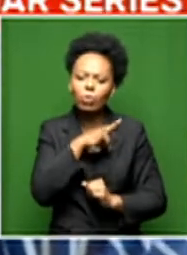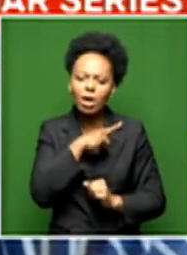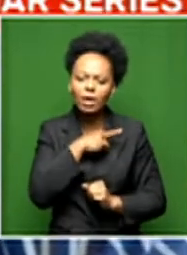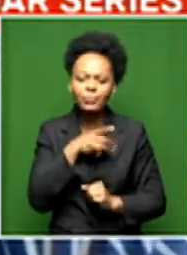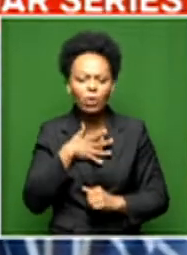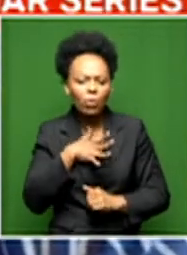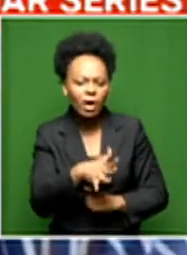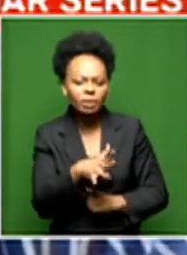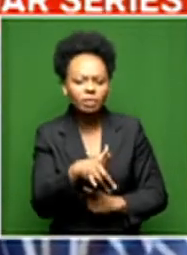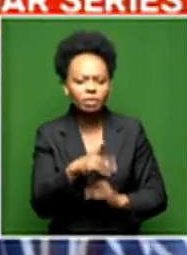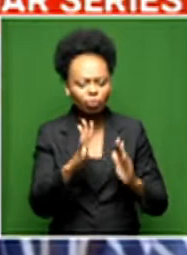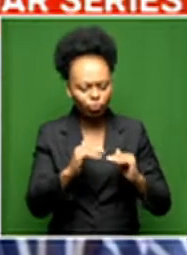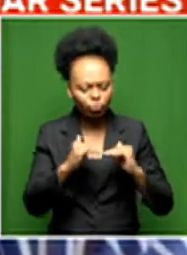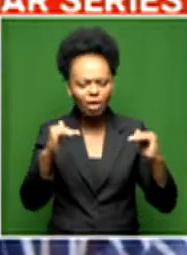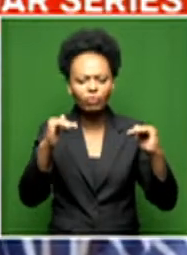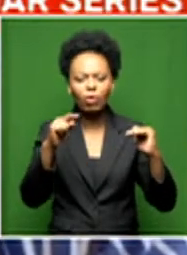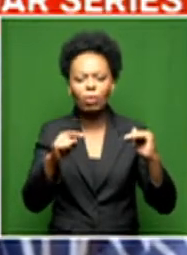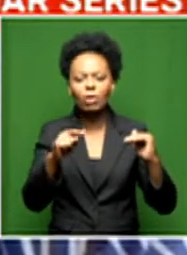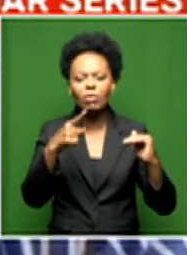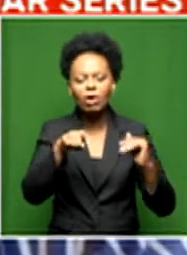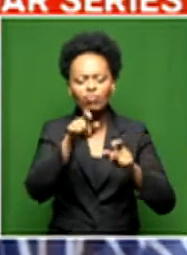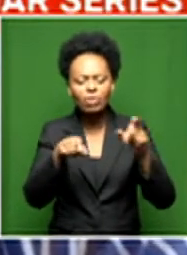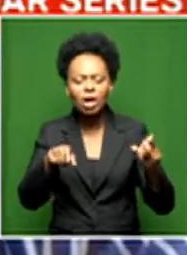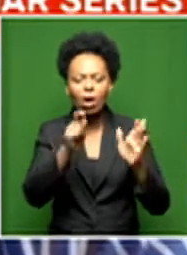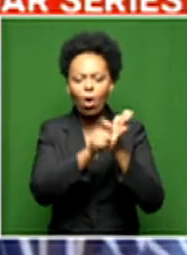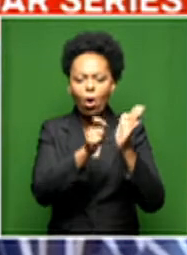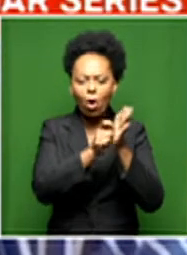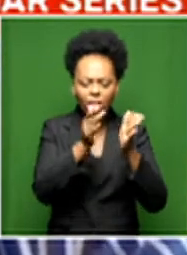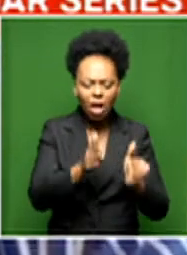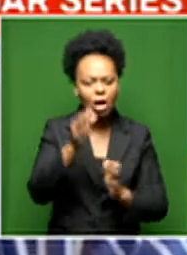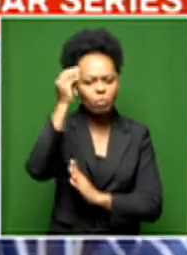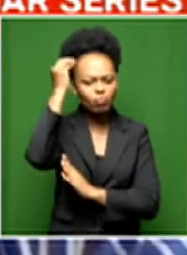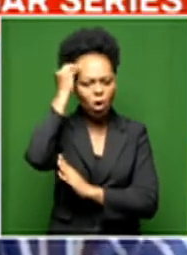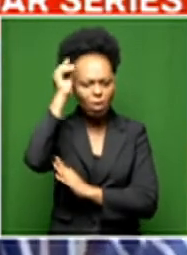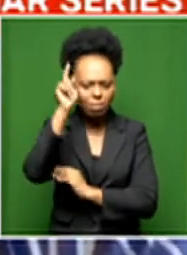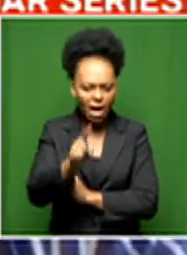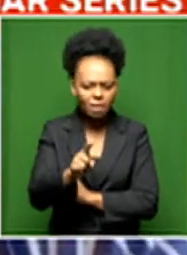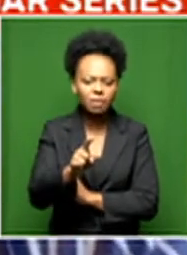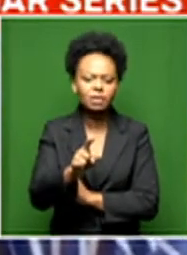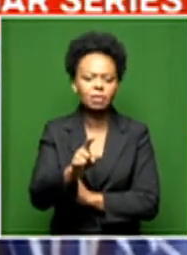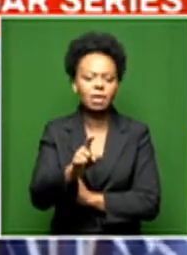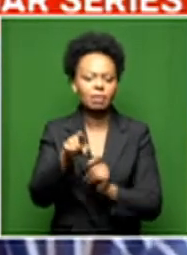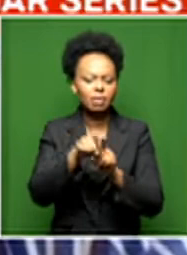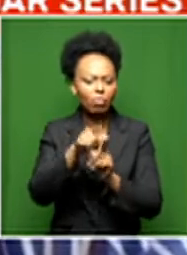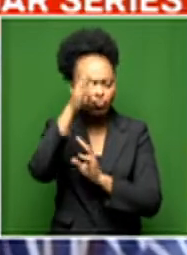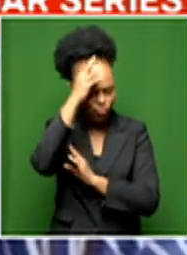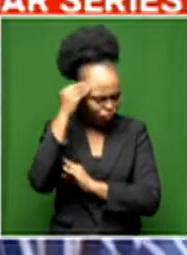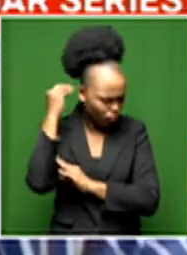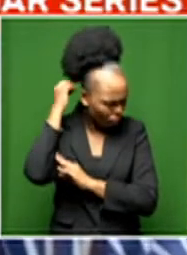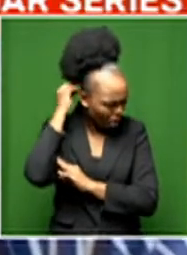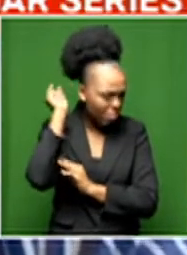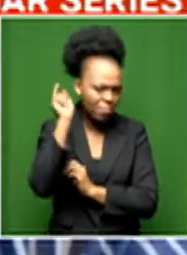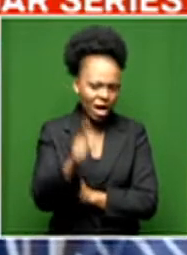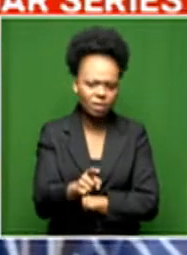a platform for authors to be known and to be recognized and to have a